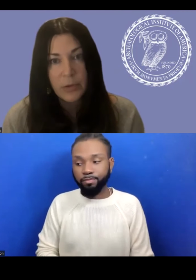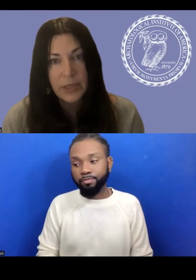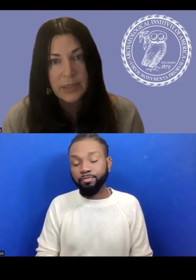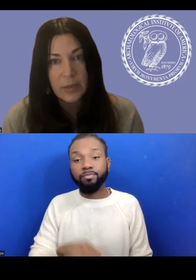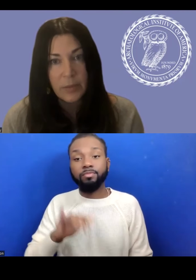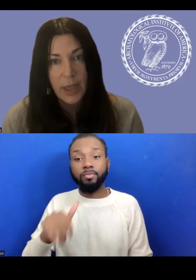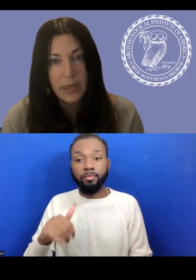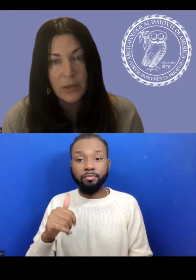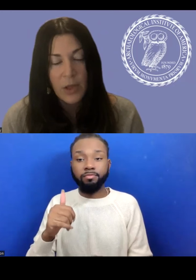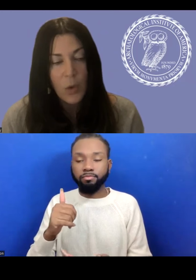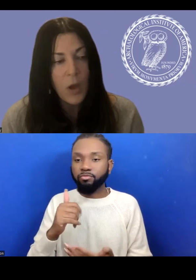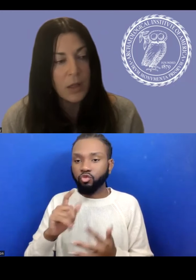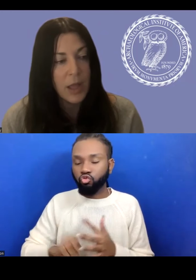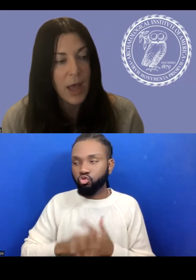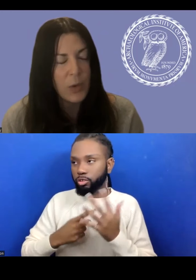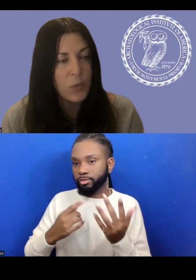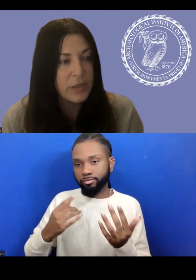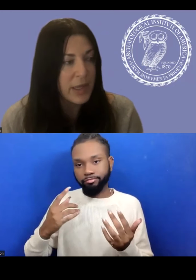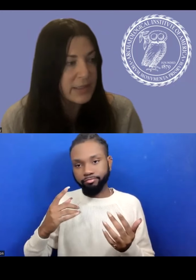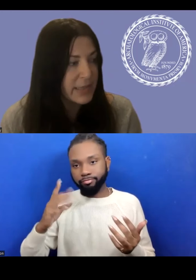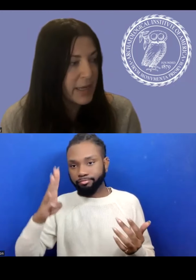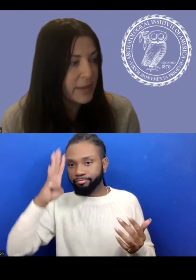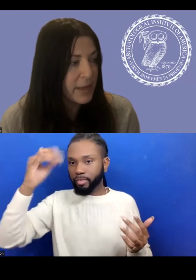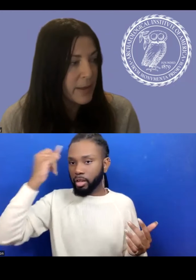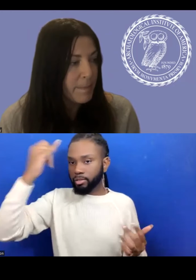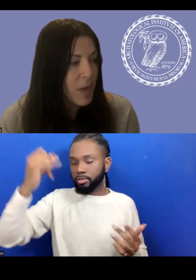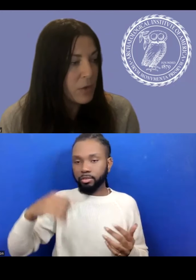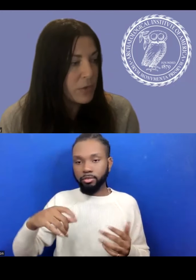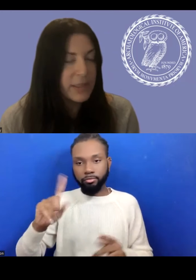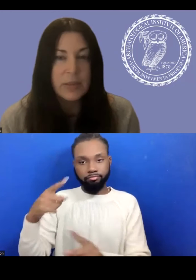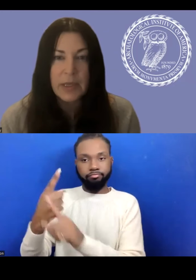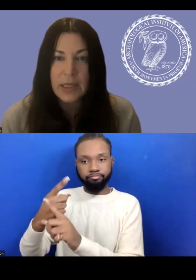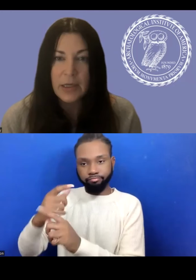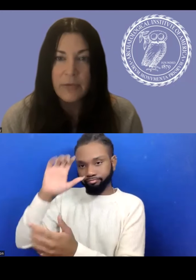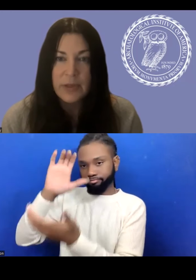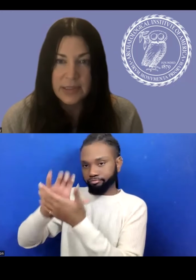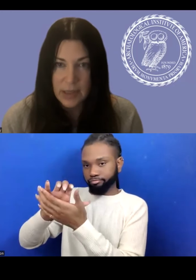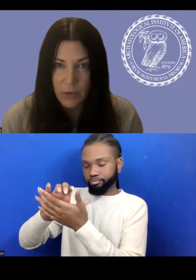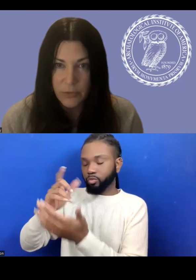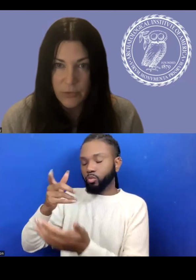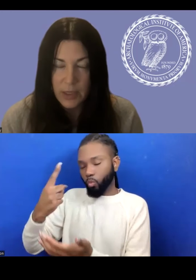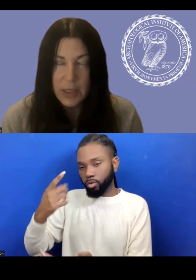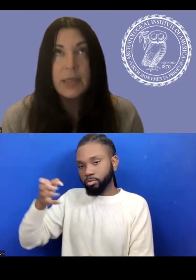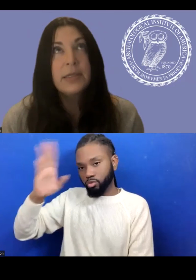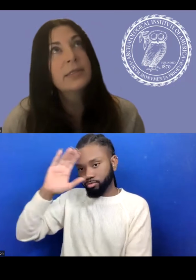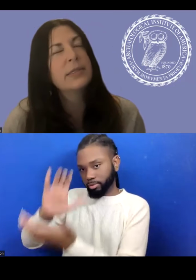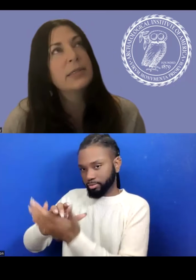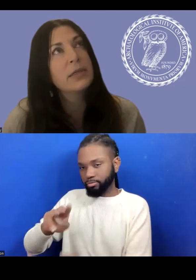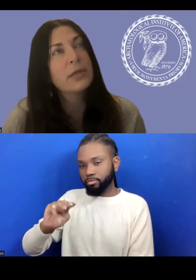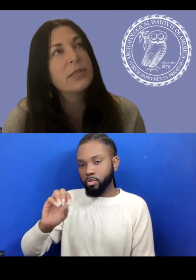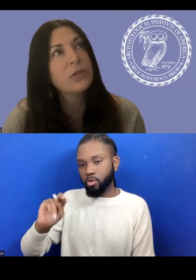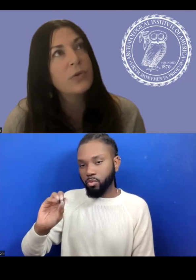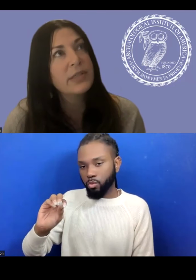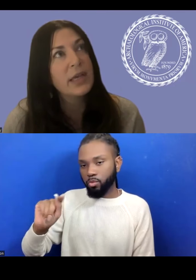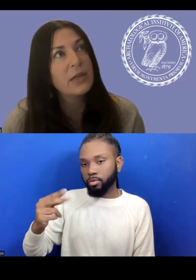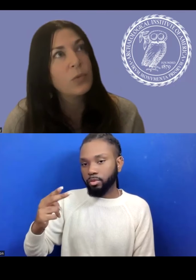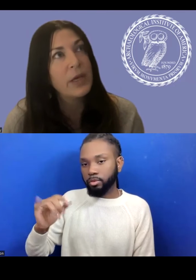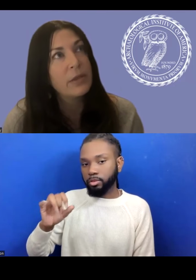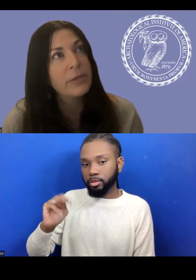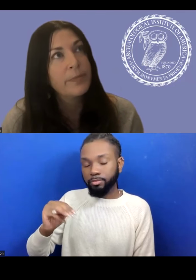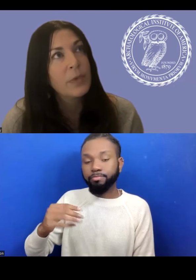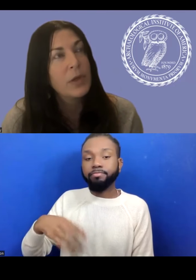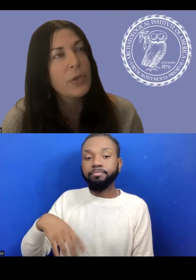of monotheism. And while I will not say that monotheism in and of itself is